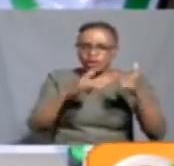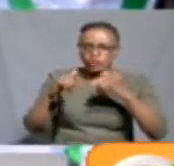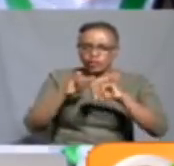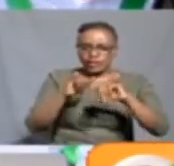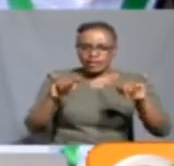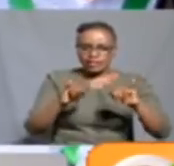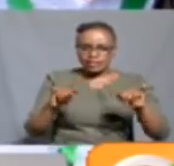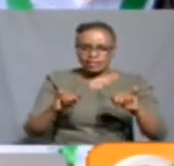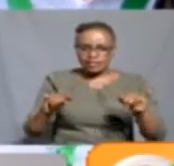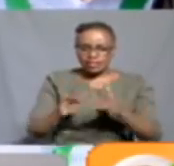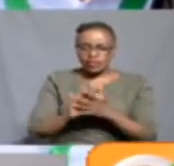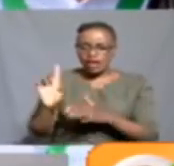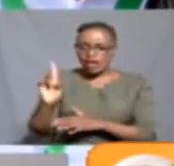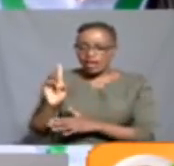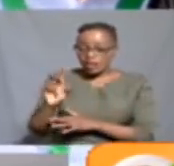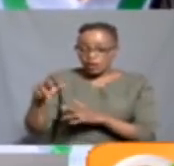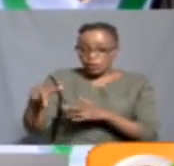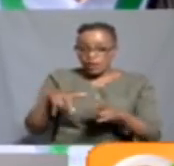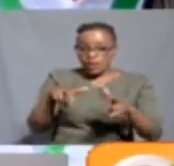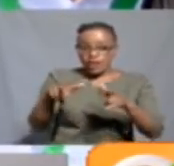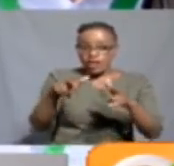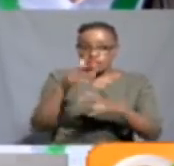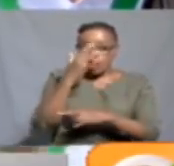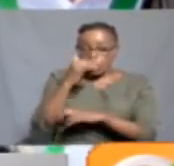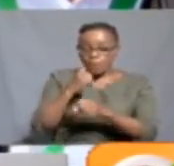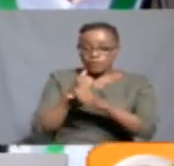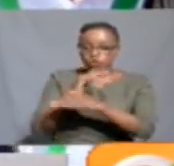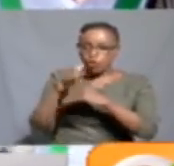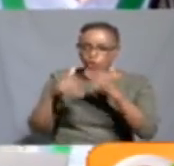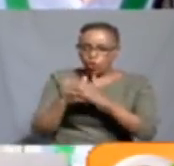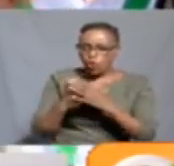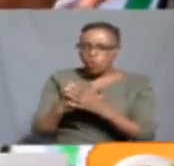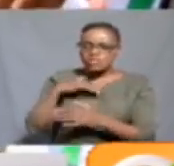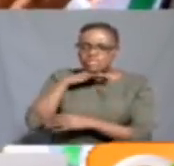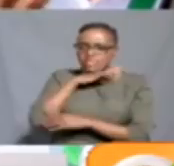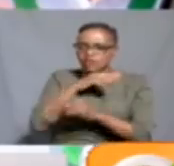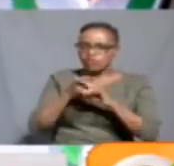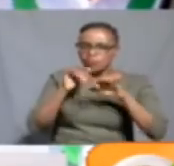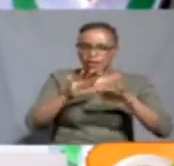clean the Nairobi River by making sure that all the organic waste from this